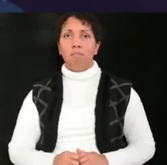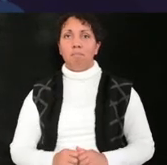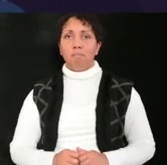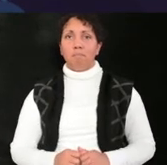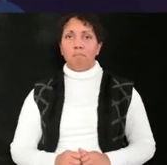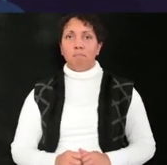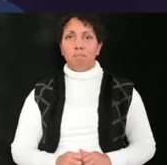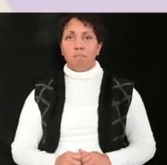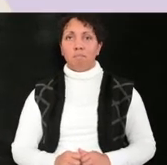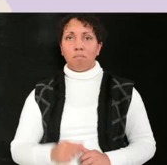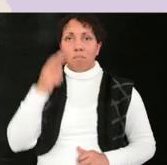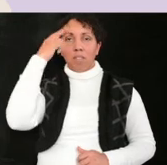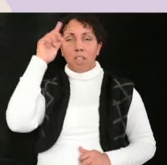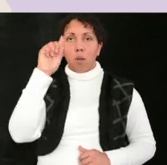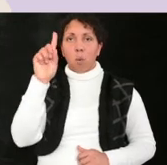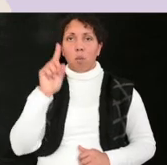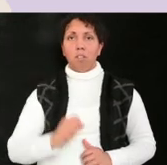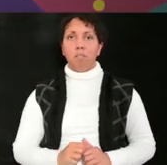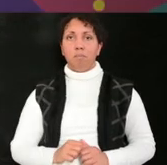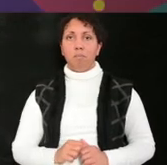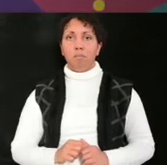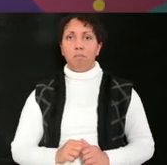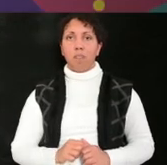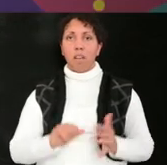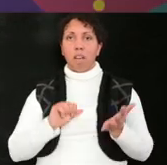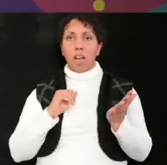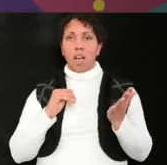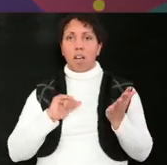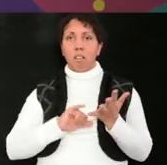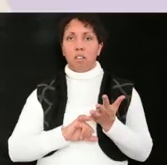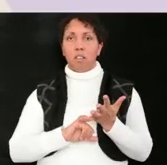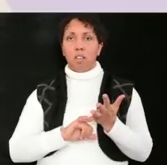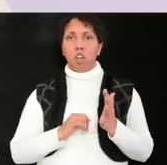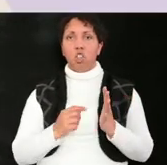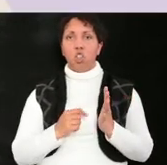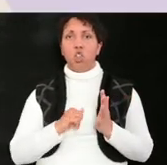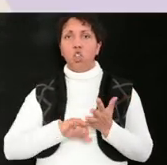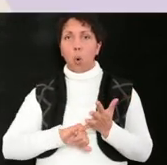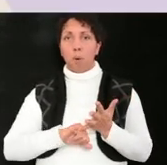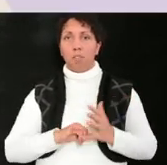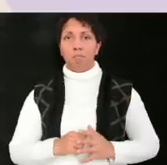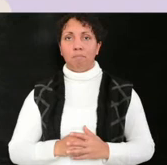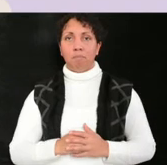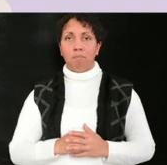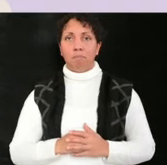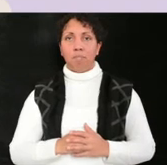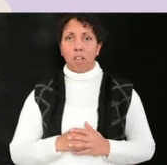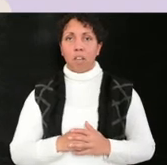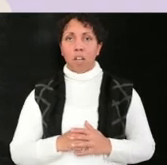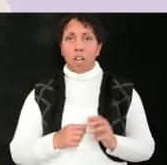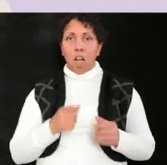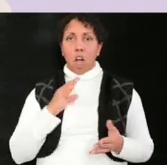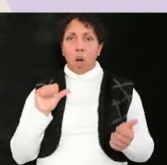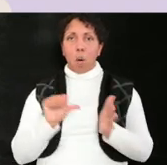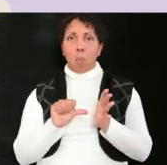Hello, lucky contestant. What is your name? Shub. Shub. What does a complaints